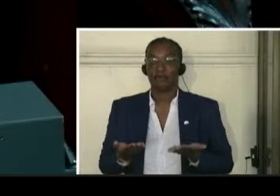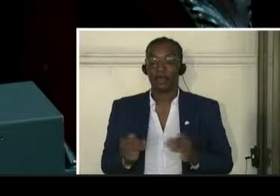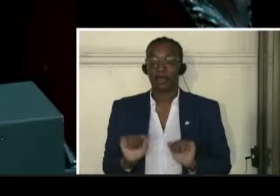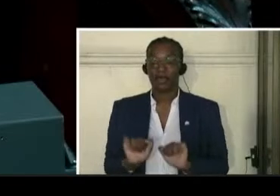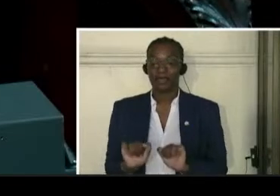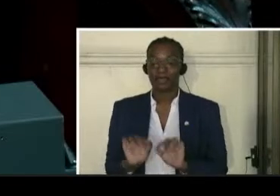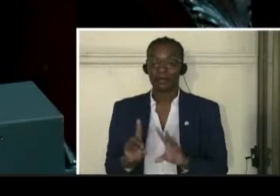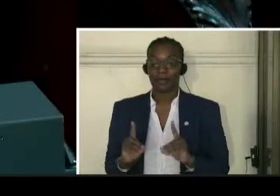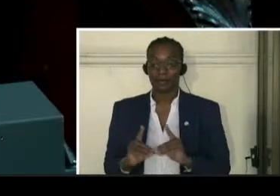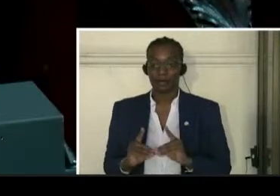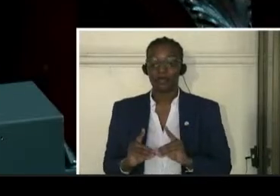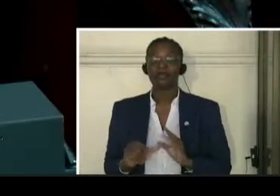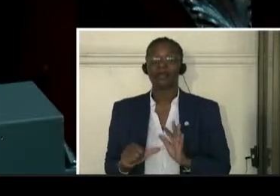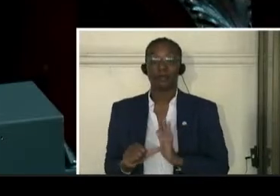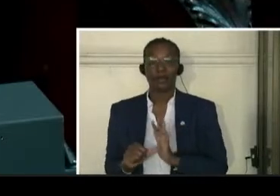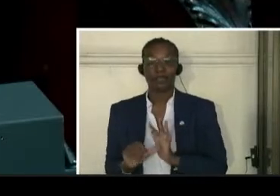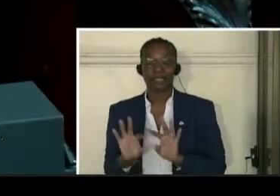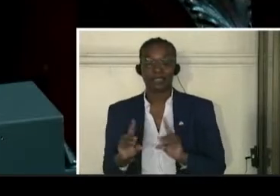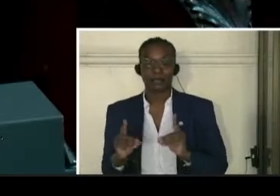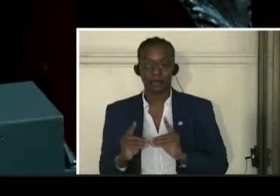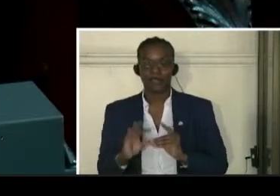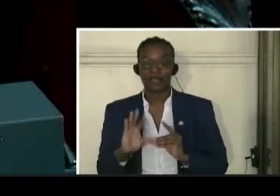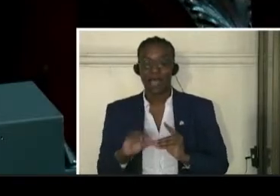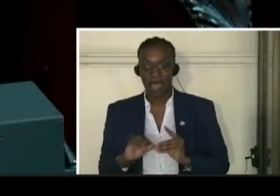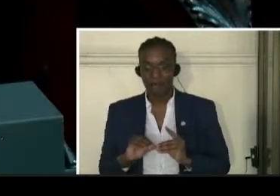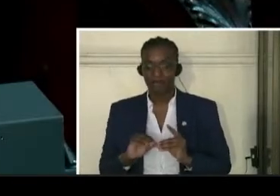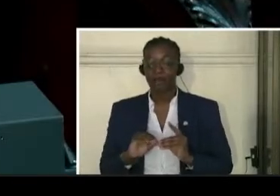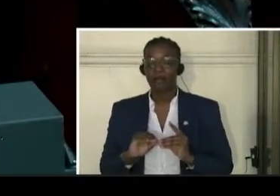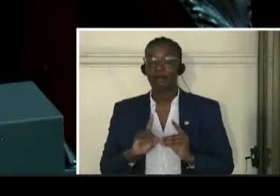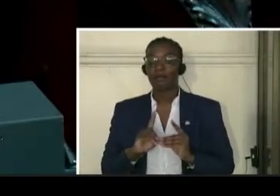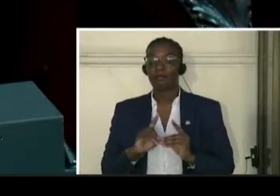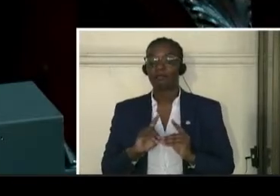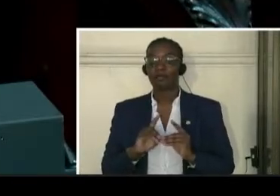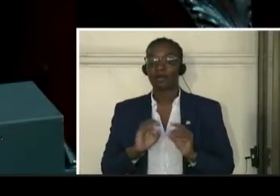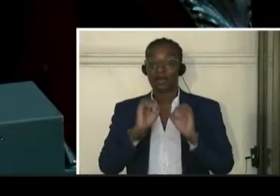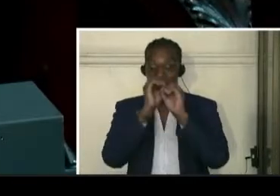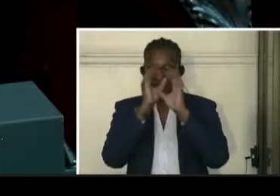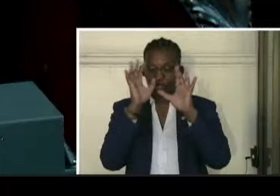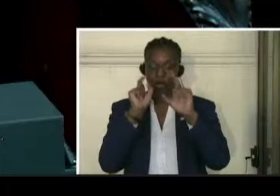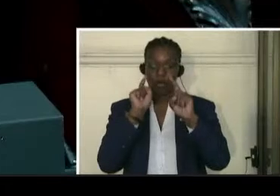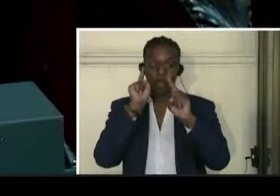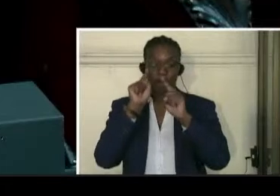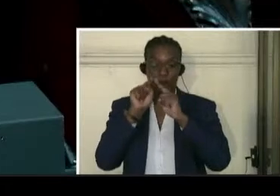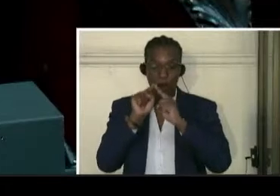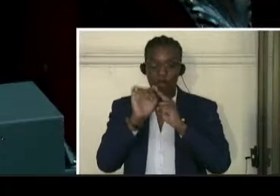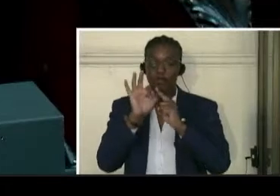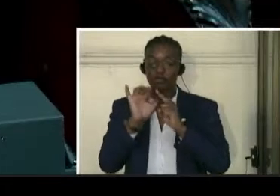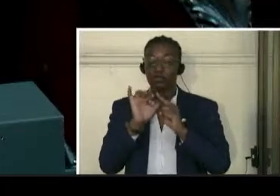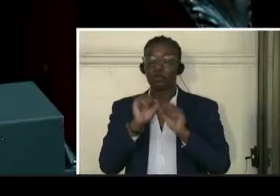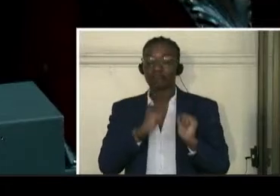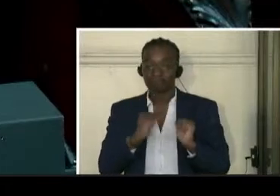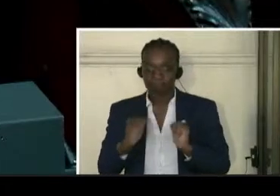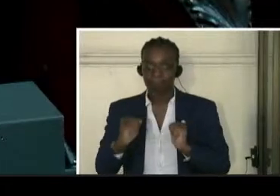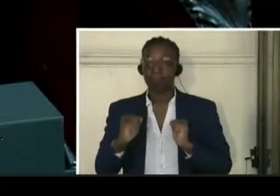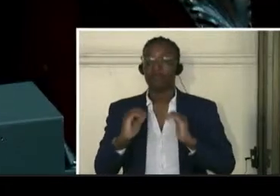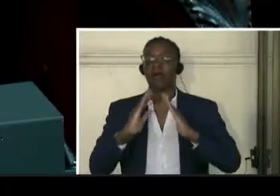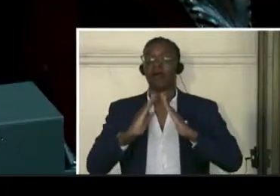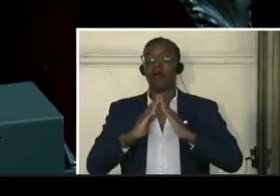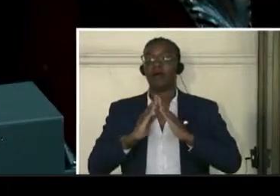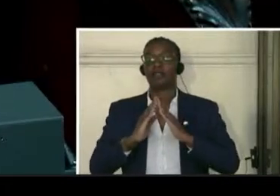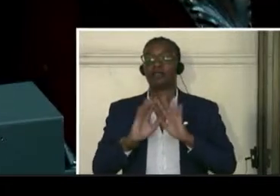most critical departments in the province, which has mandate to establish and facilitate a sustainable process of housing development